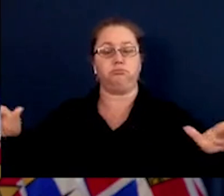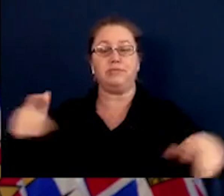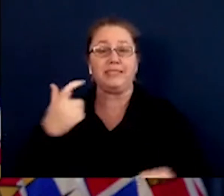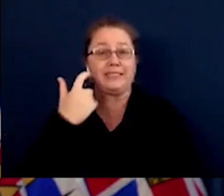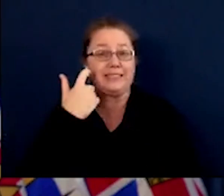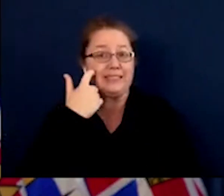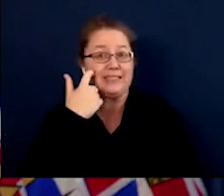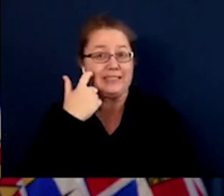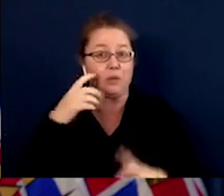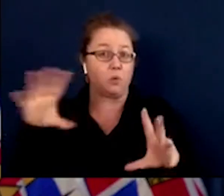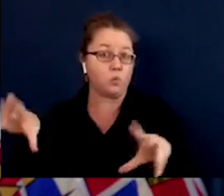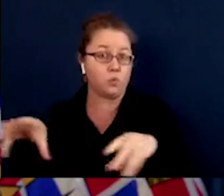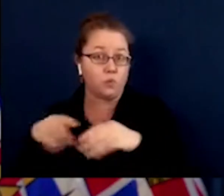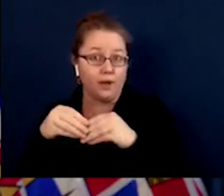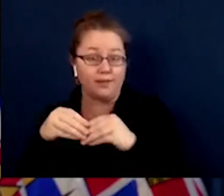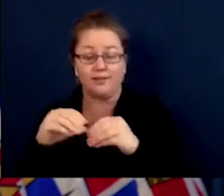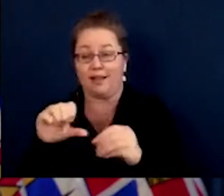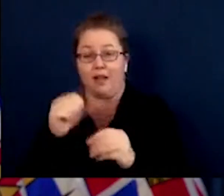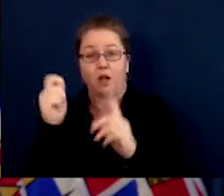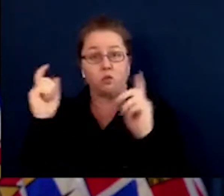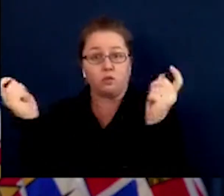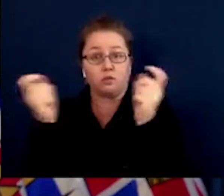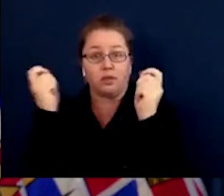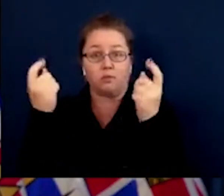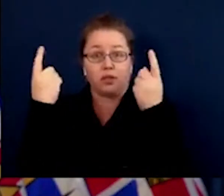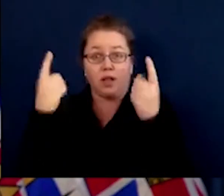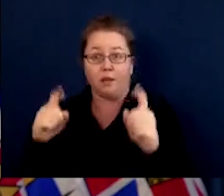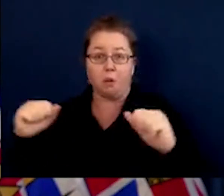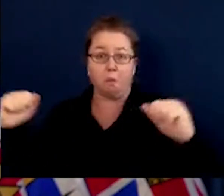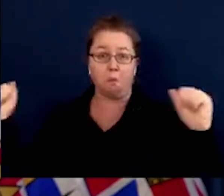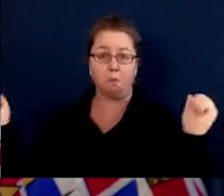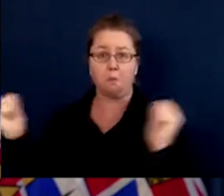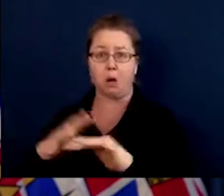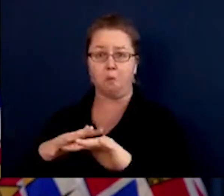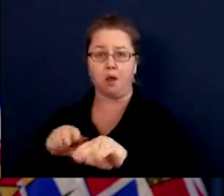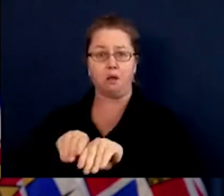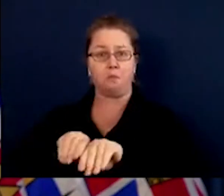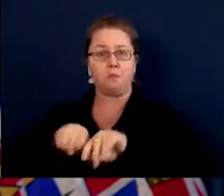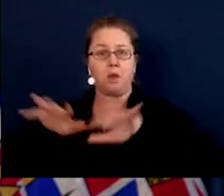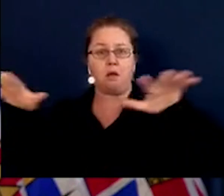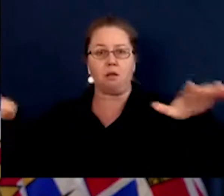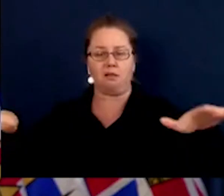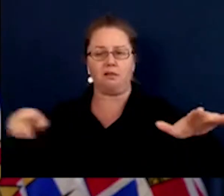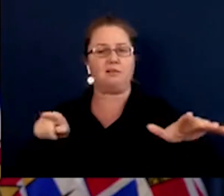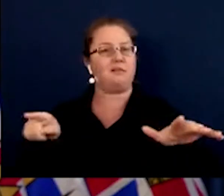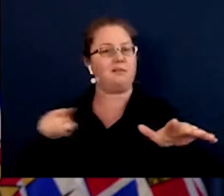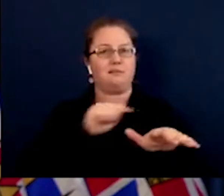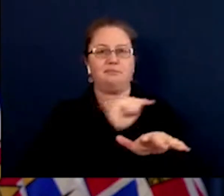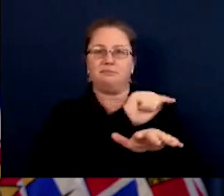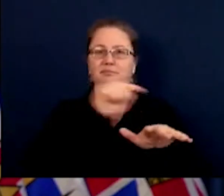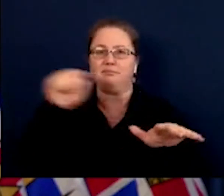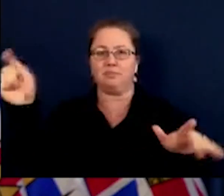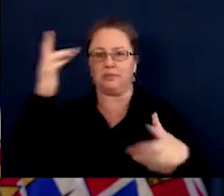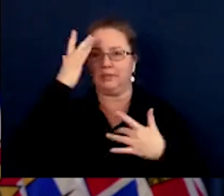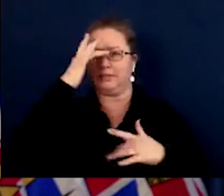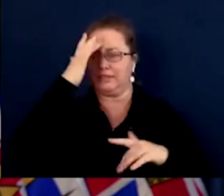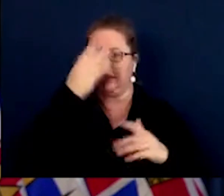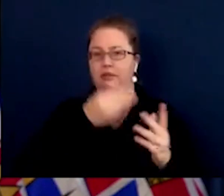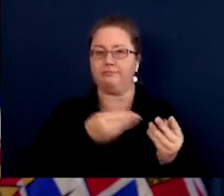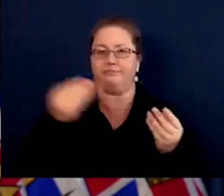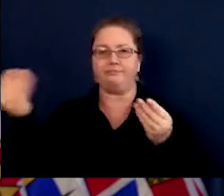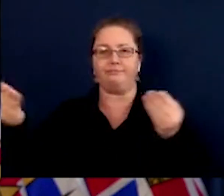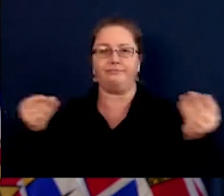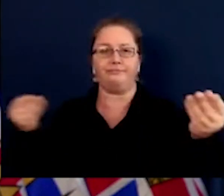Social gatherings, especially recently, weddings and other celebrations, are proving to be high risk for all of